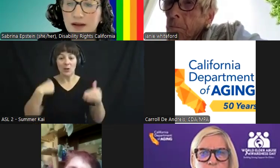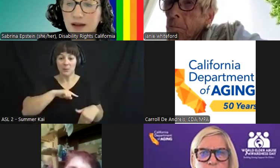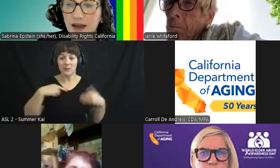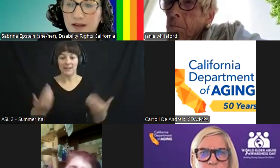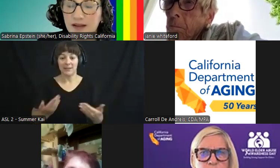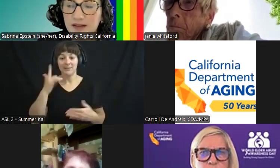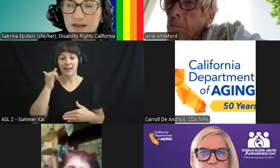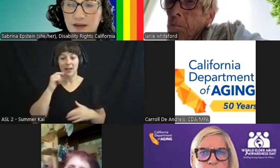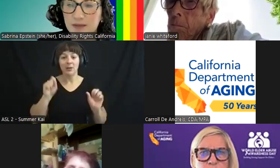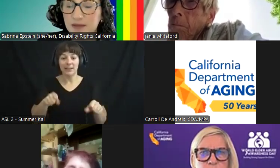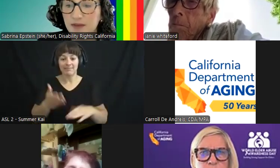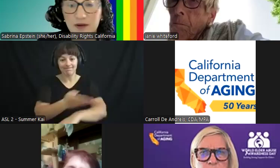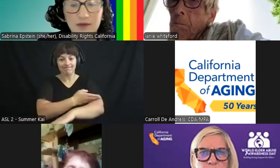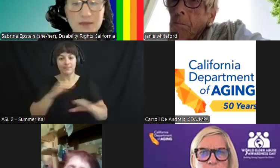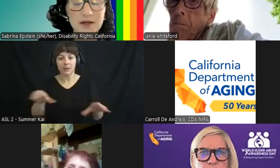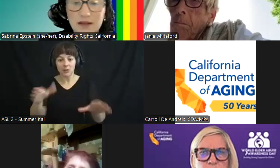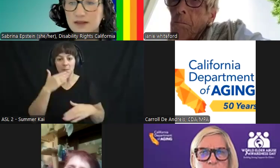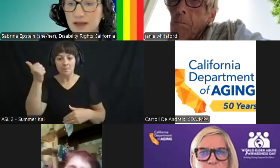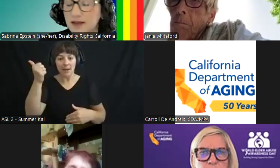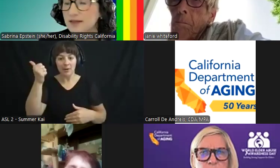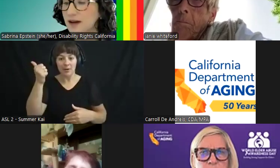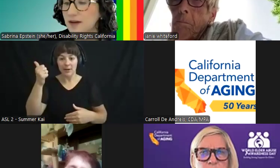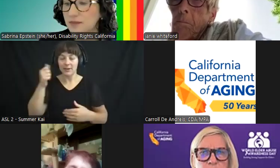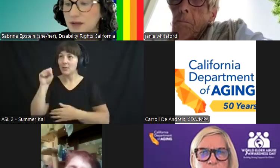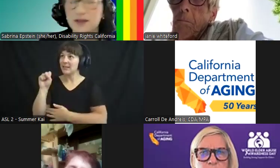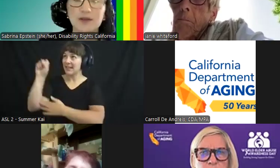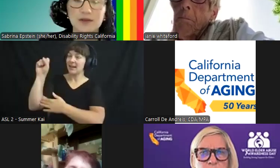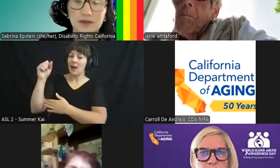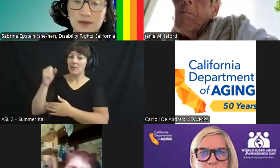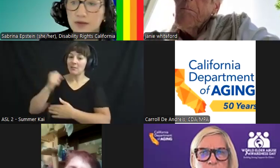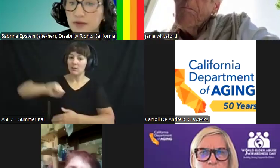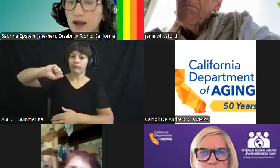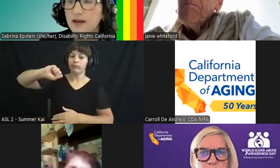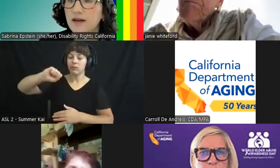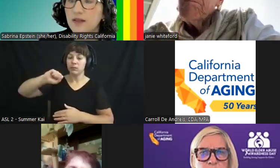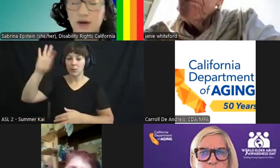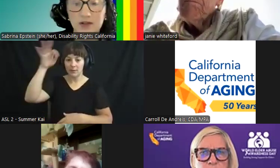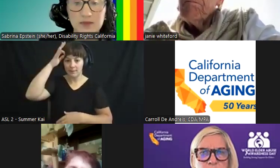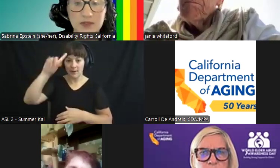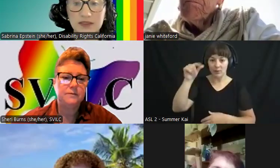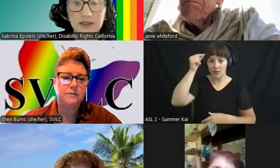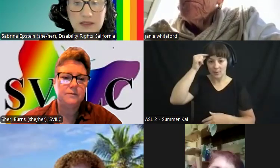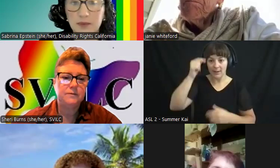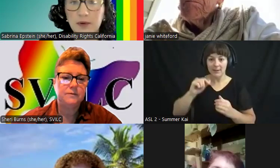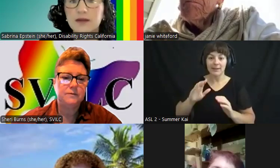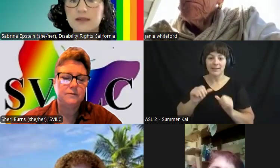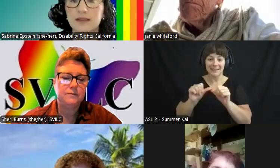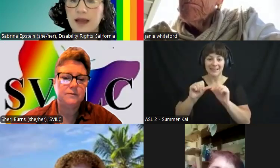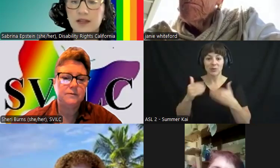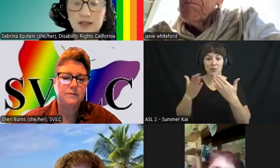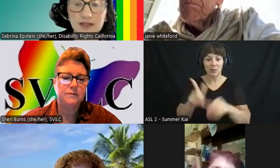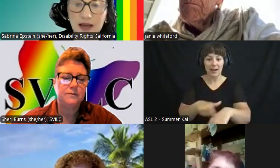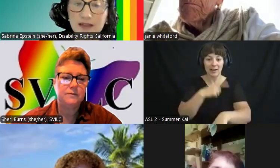better and stand up to the federal government on this and continue to provide long-term services and